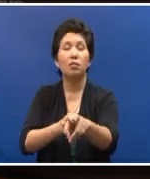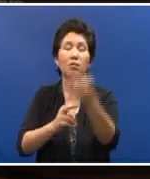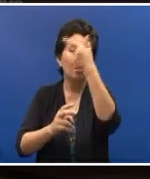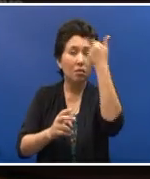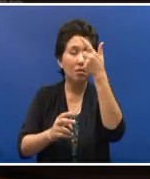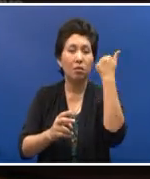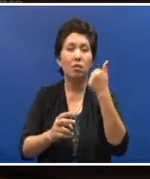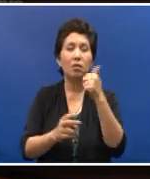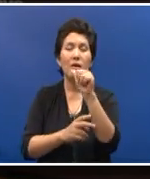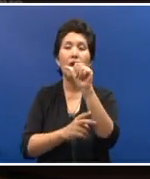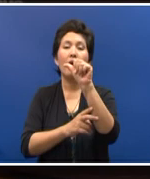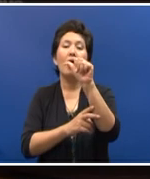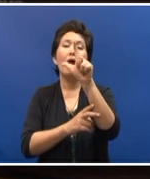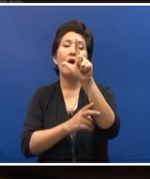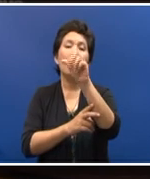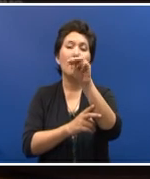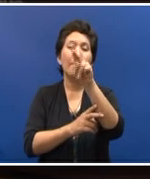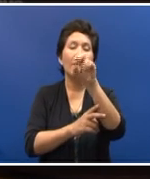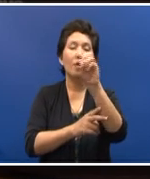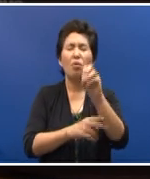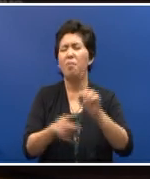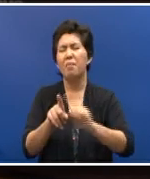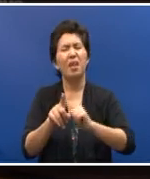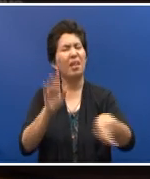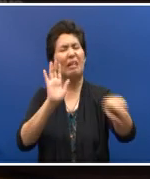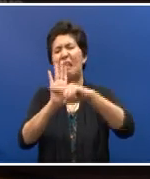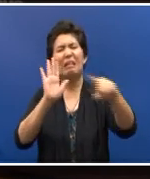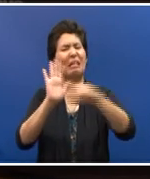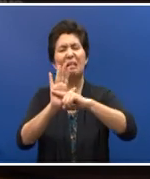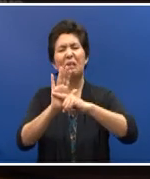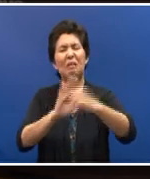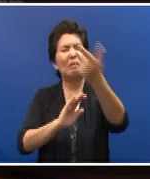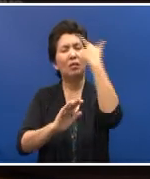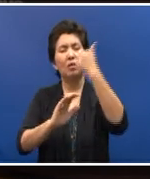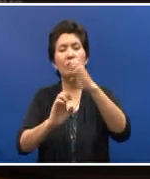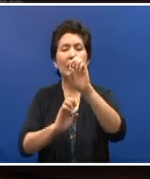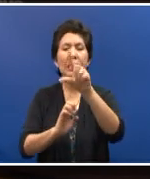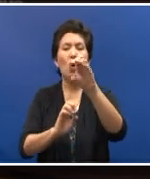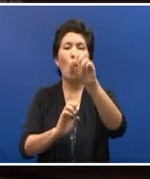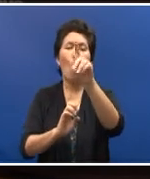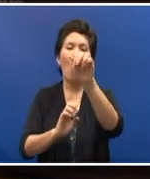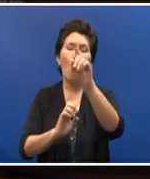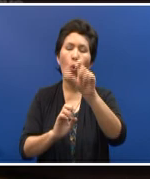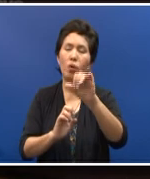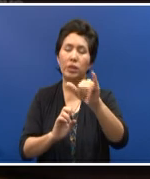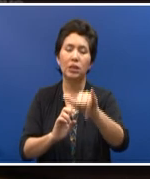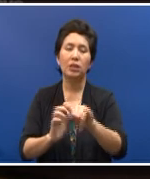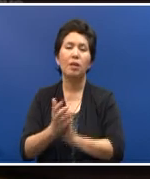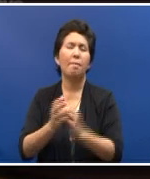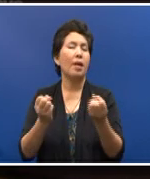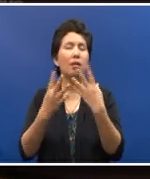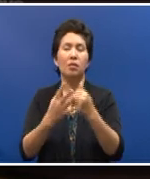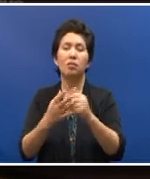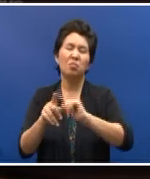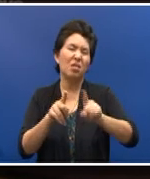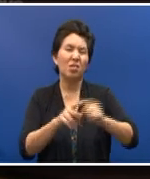by El Nino, okay, causes many negative effects on the ecology. Okay, and many species of trees